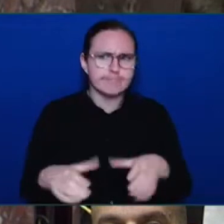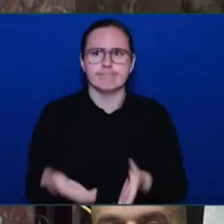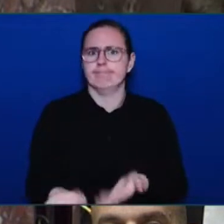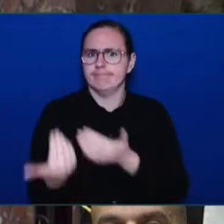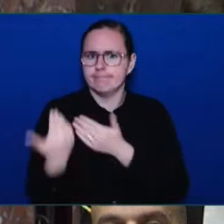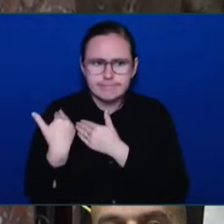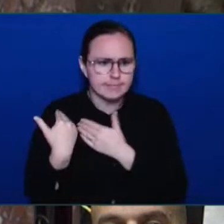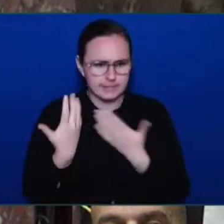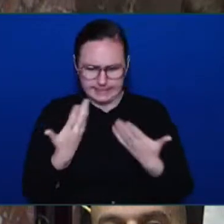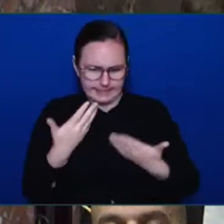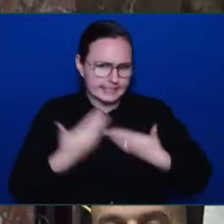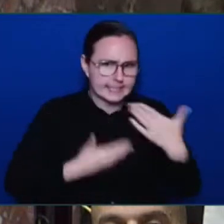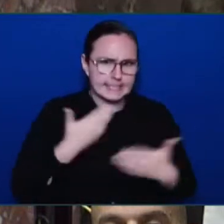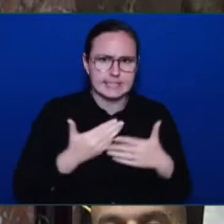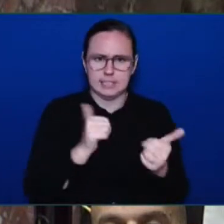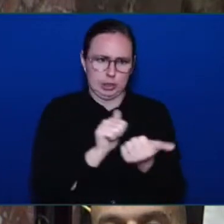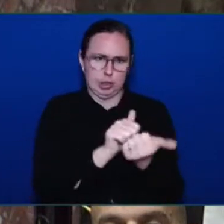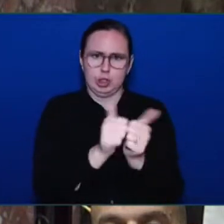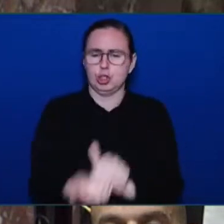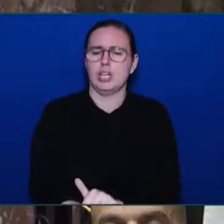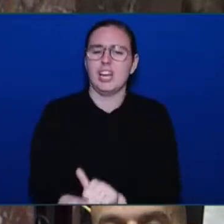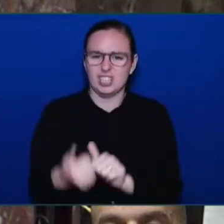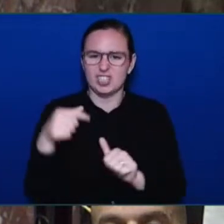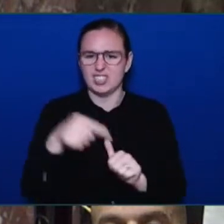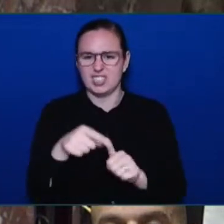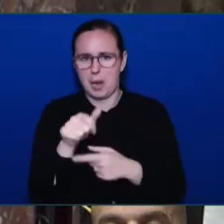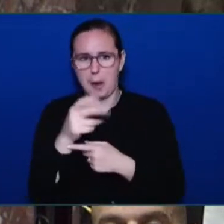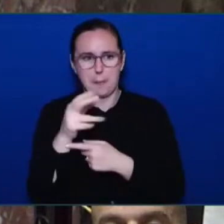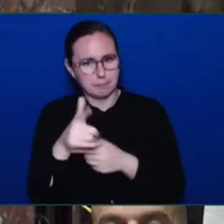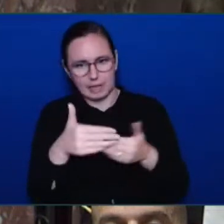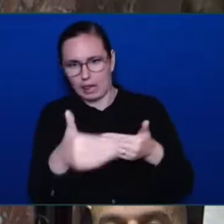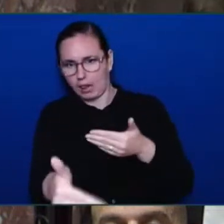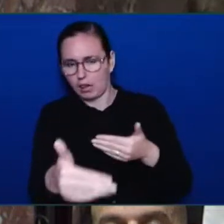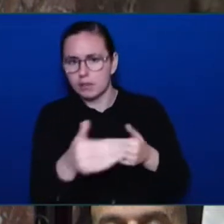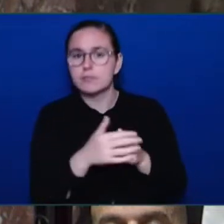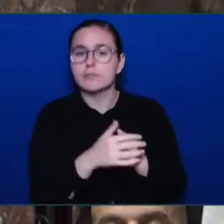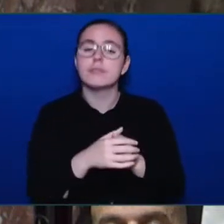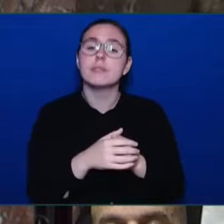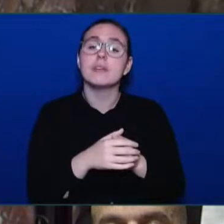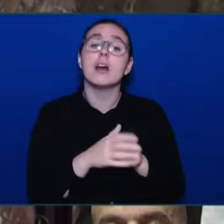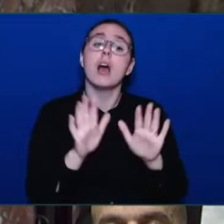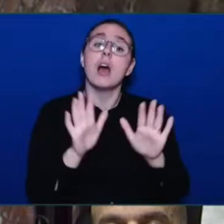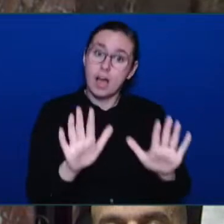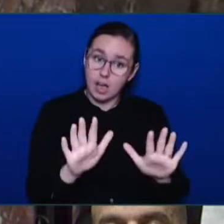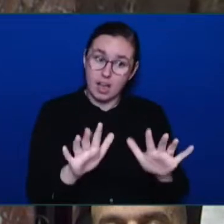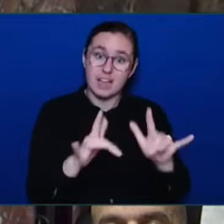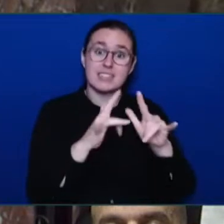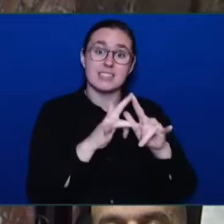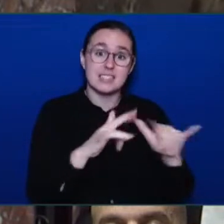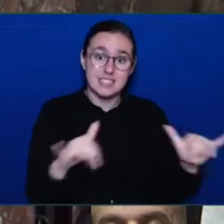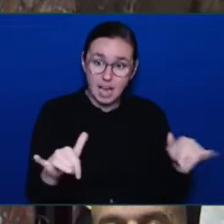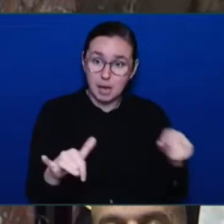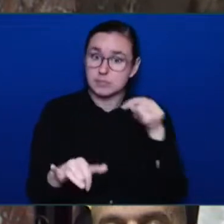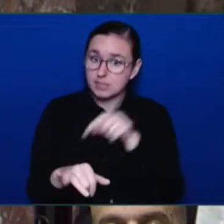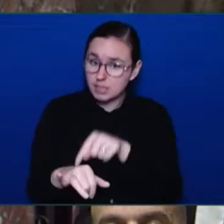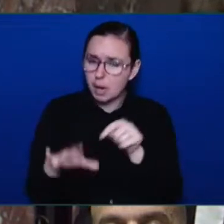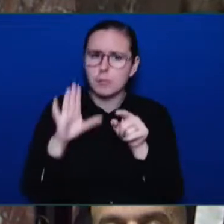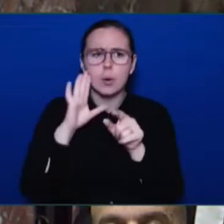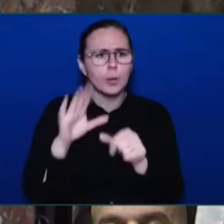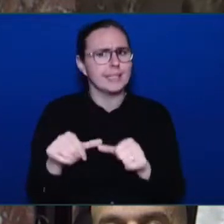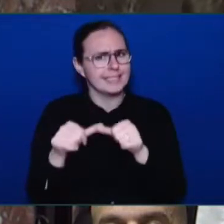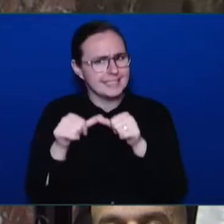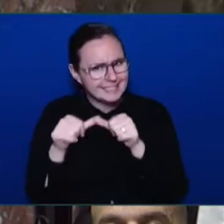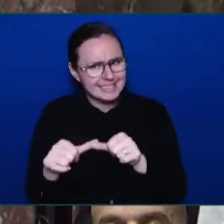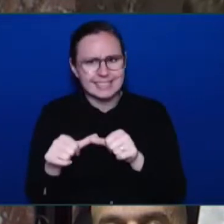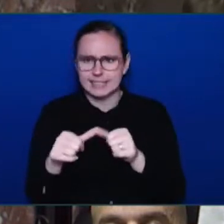the same time to strengthen enforcement along the lines of the programs that I've discussed earlier, which require massive